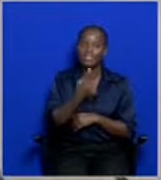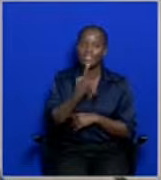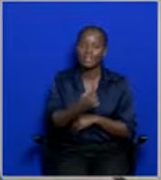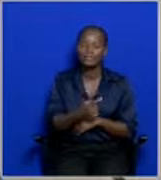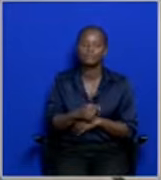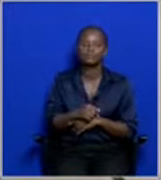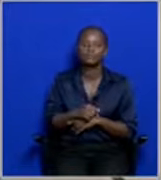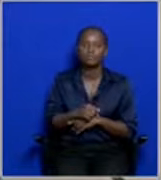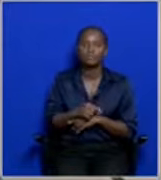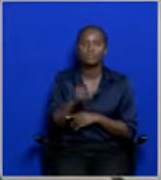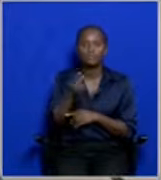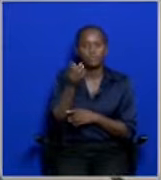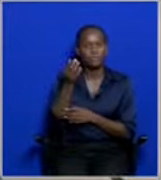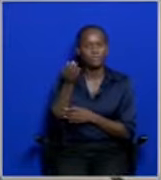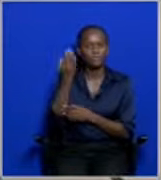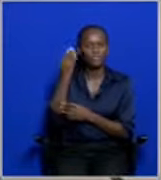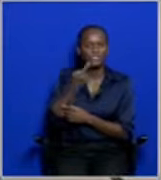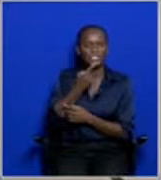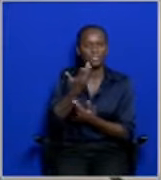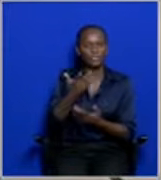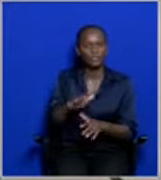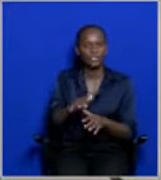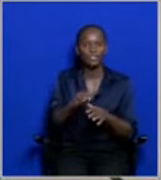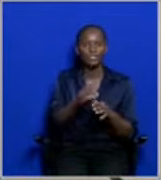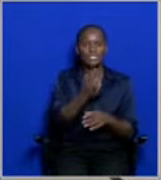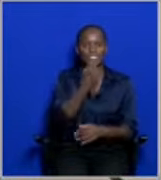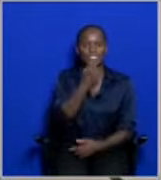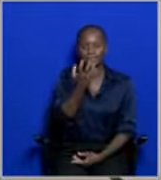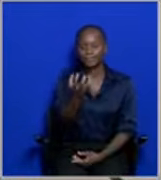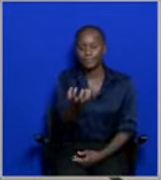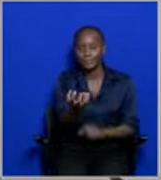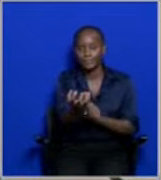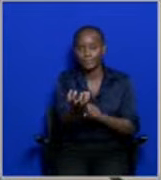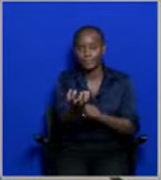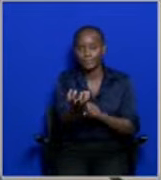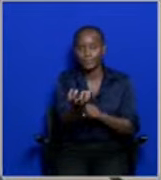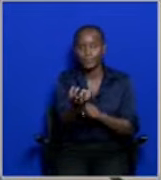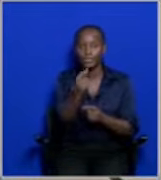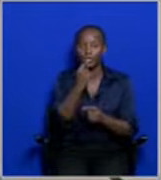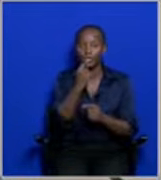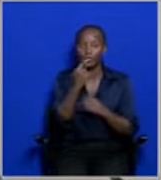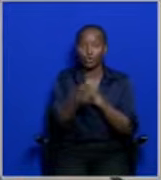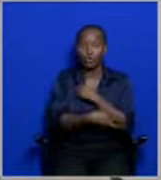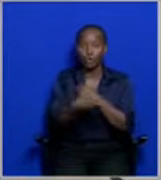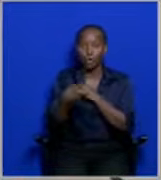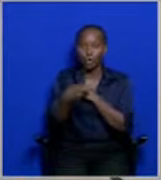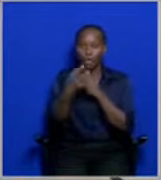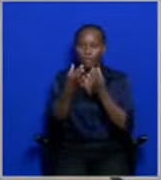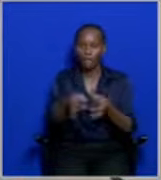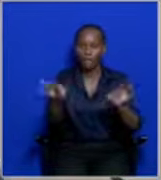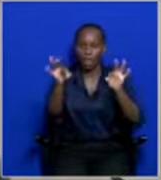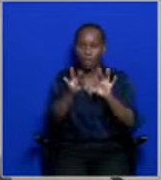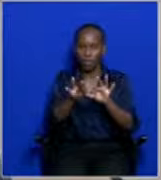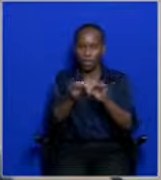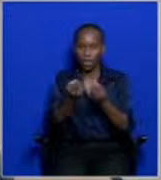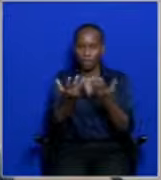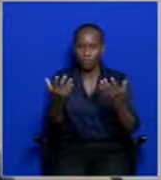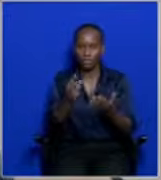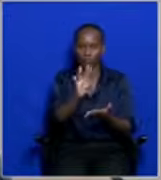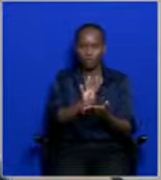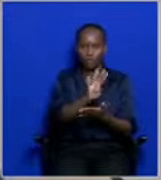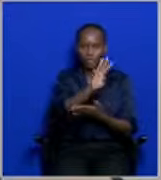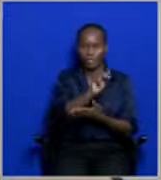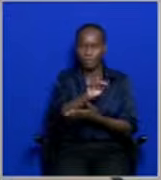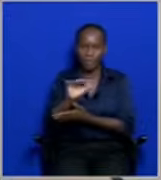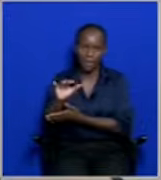of the semi-precious sugarlite stones stolen from me are in the amount of approximately 14 million rand. I